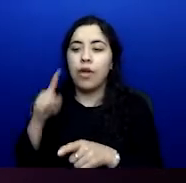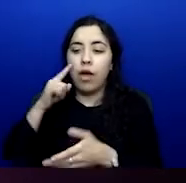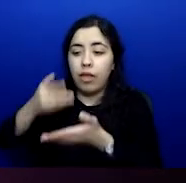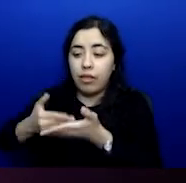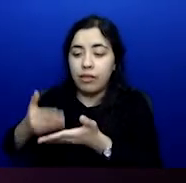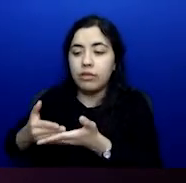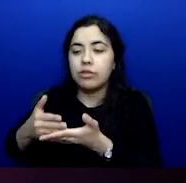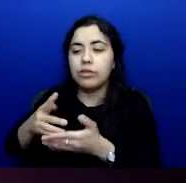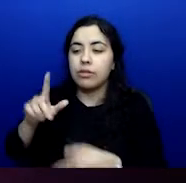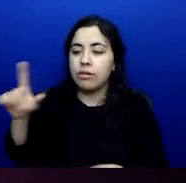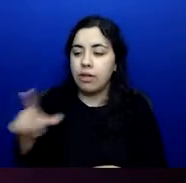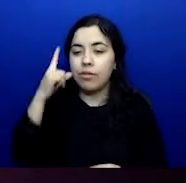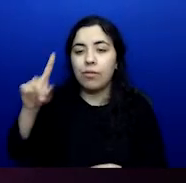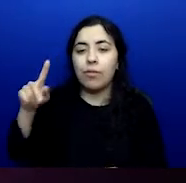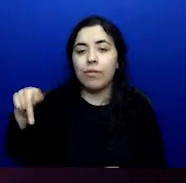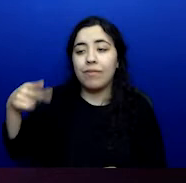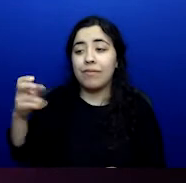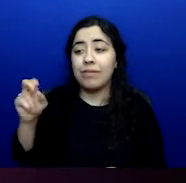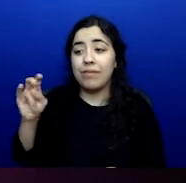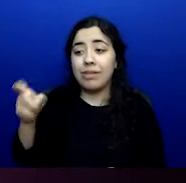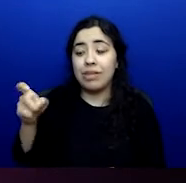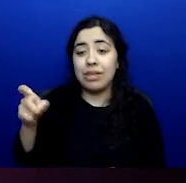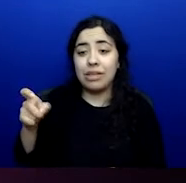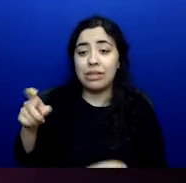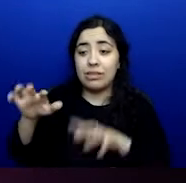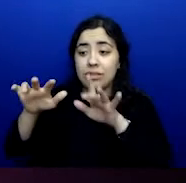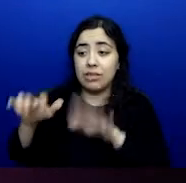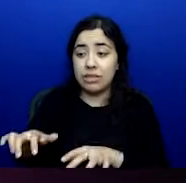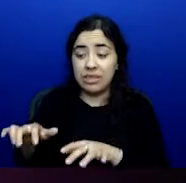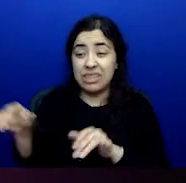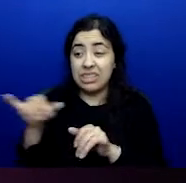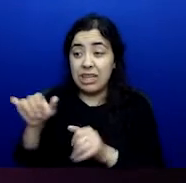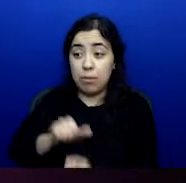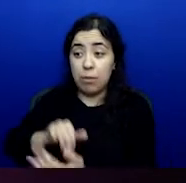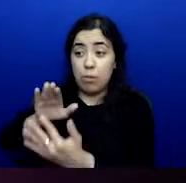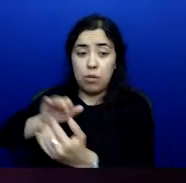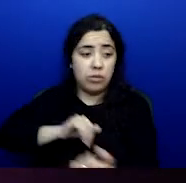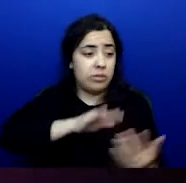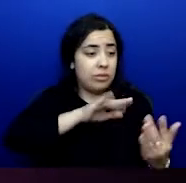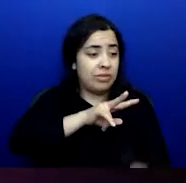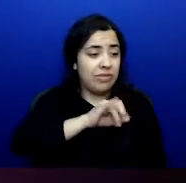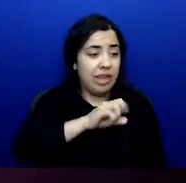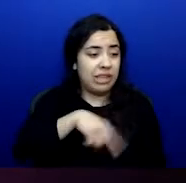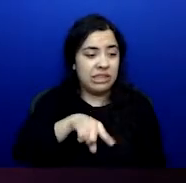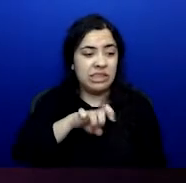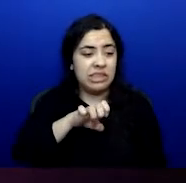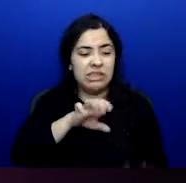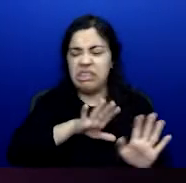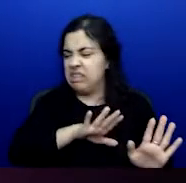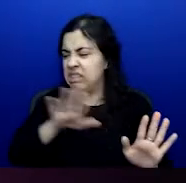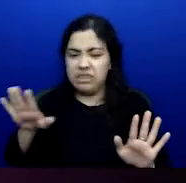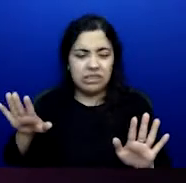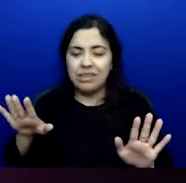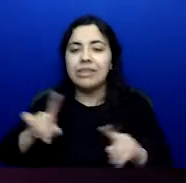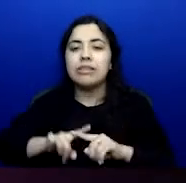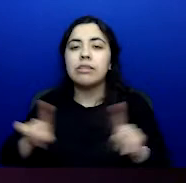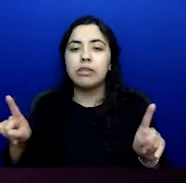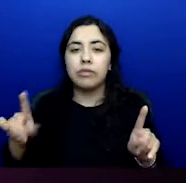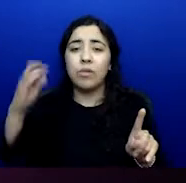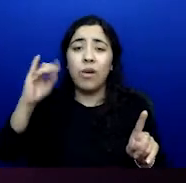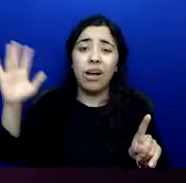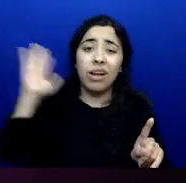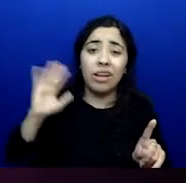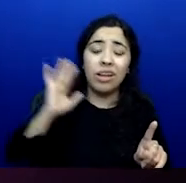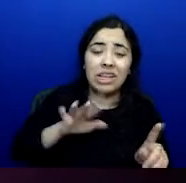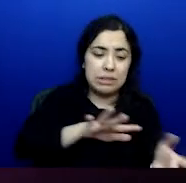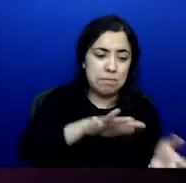Phoenix, he was not going to take the same approach as Devise because he saw how much of a mess it turned into. And so he